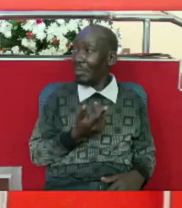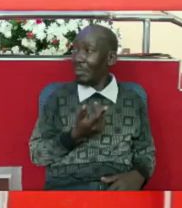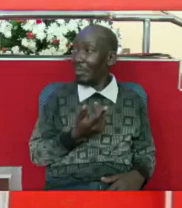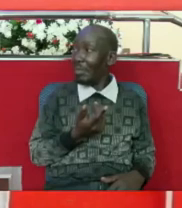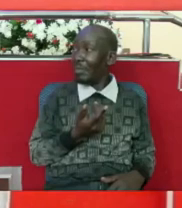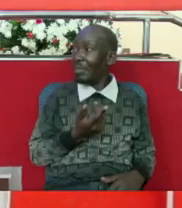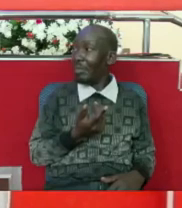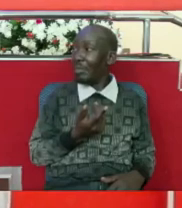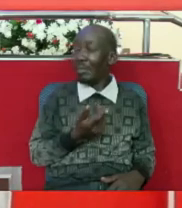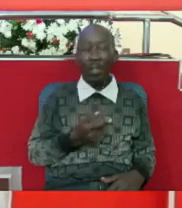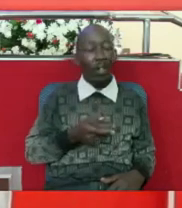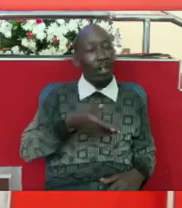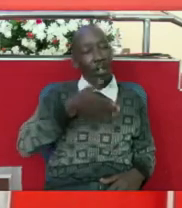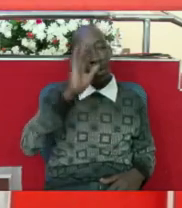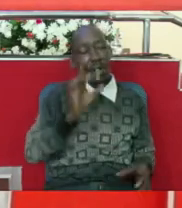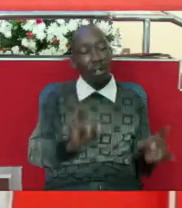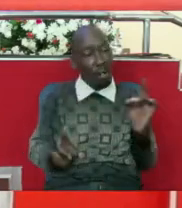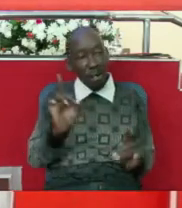You got to dance to make it work.